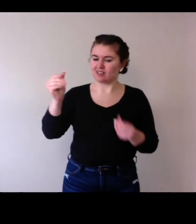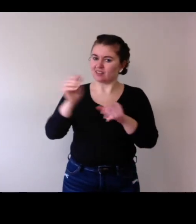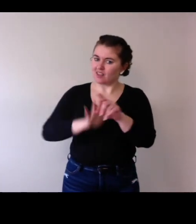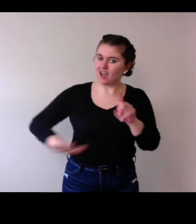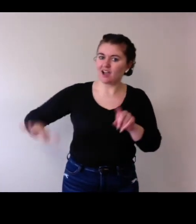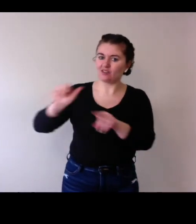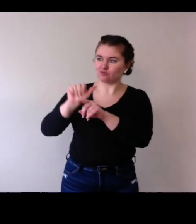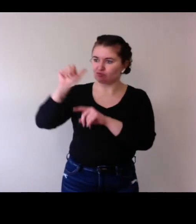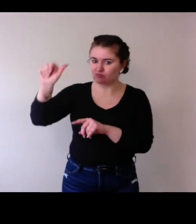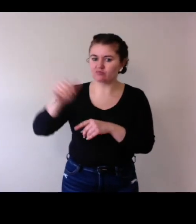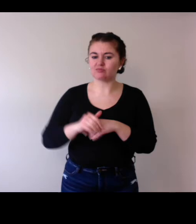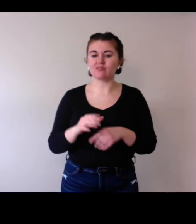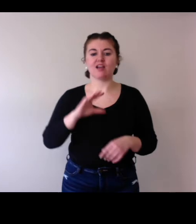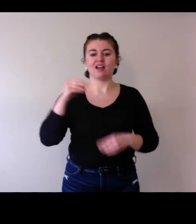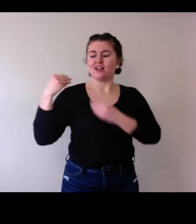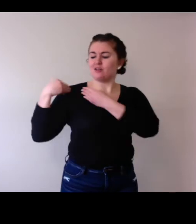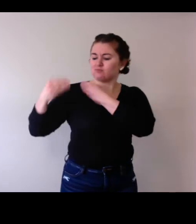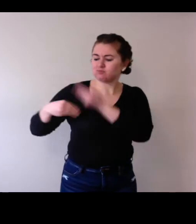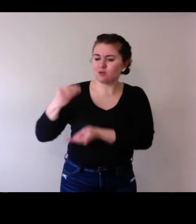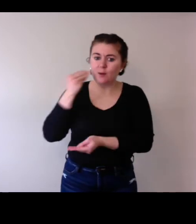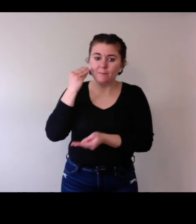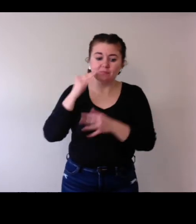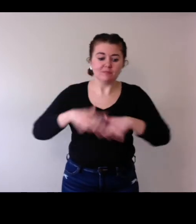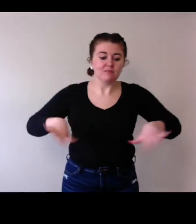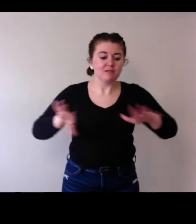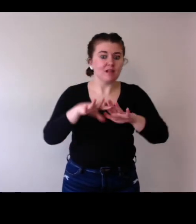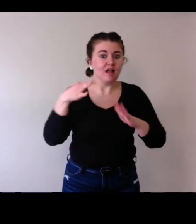traditional homeland of the Métis people.